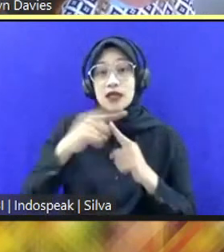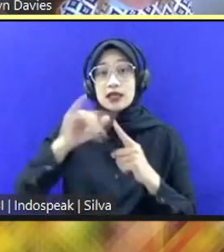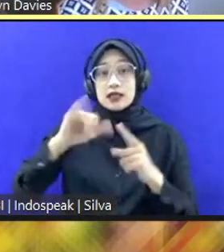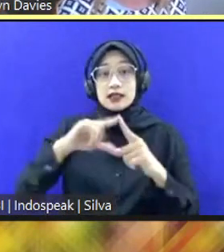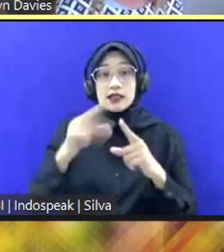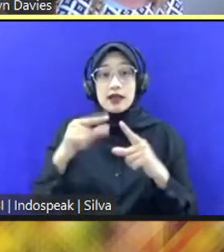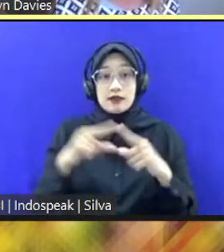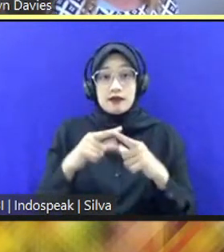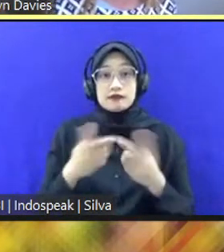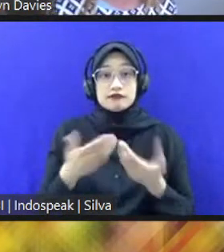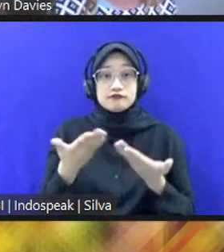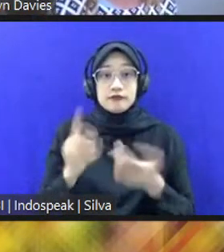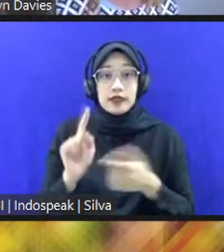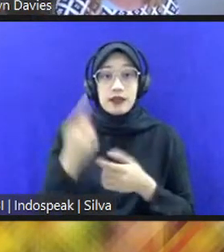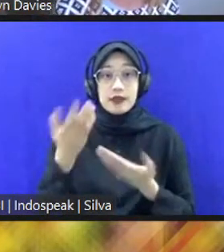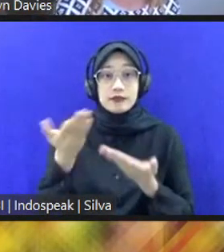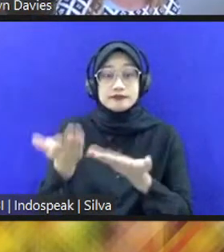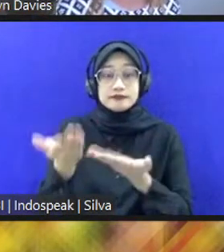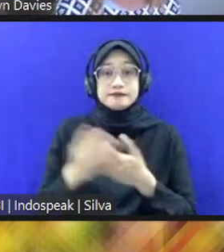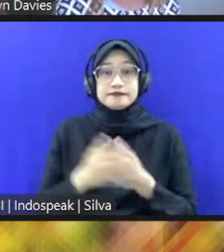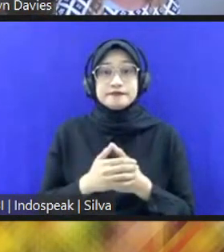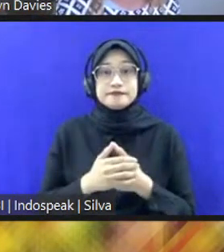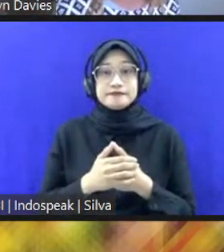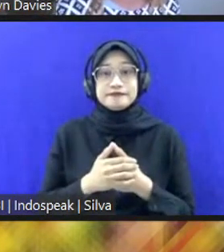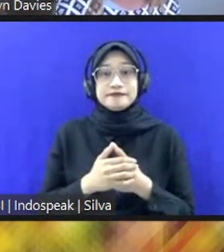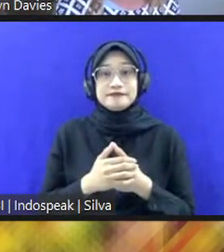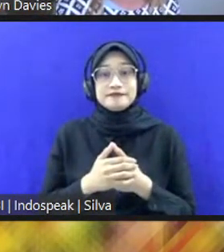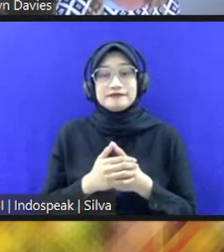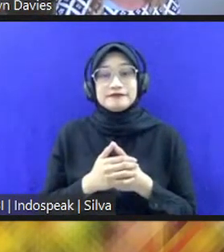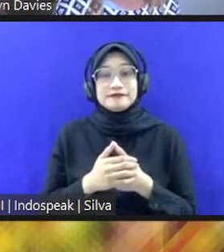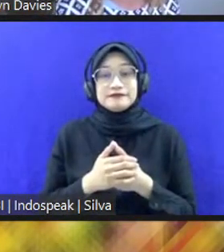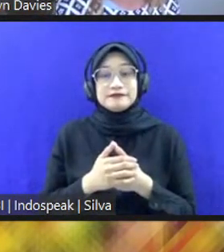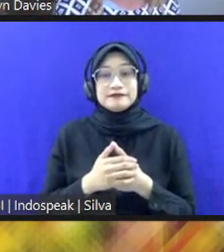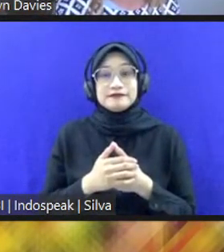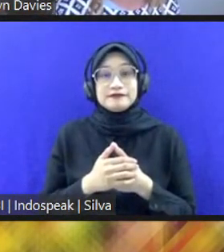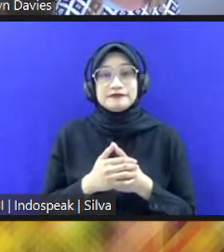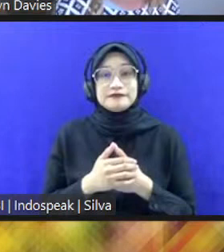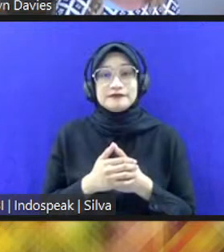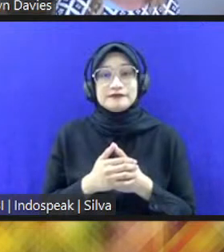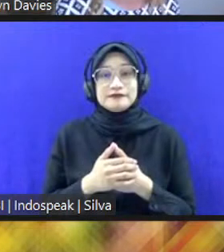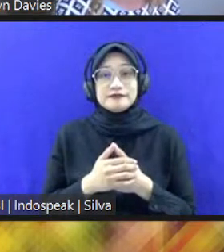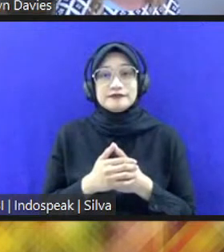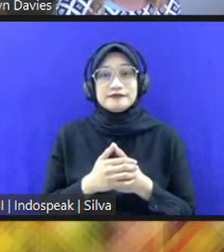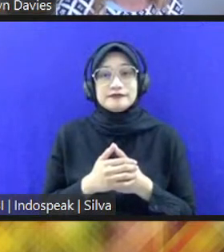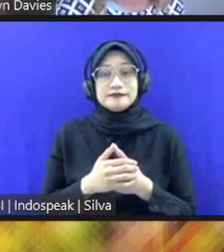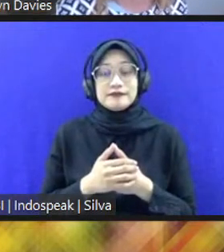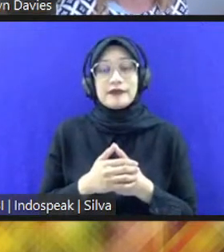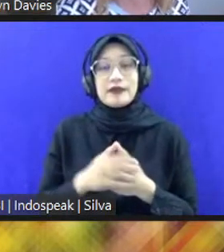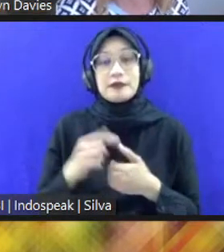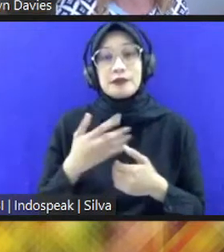first. Oh, I was going to ask Pak Yodi if you would like to take on this one.